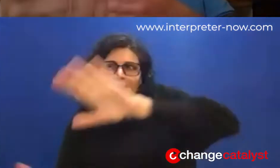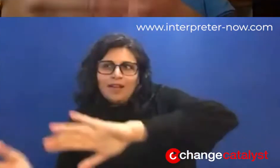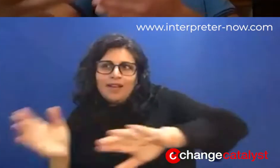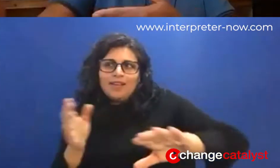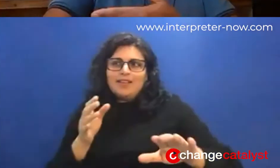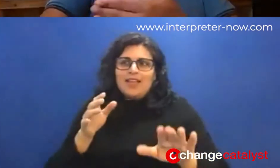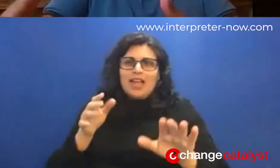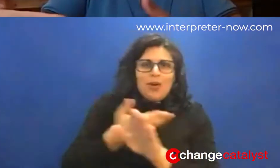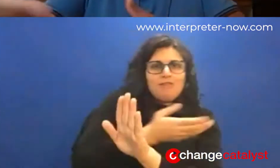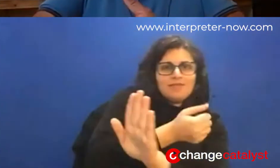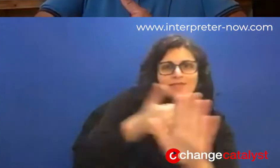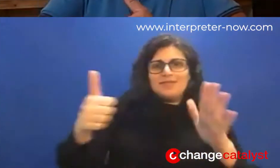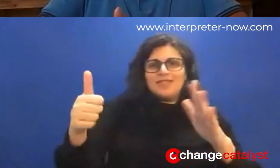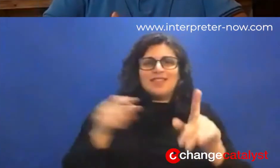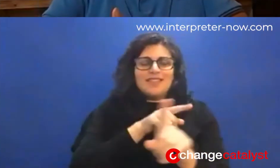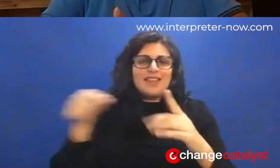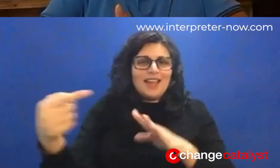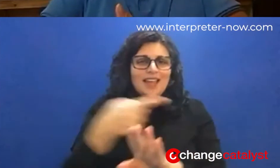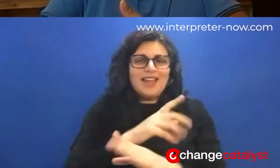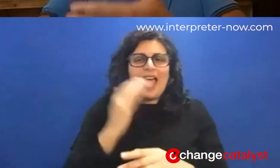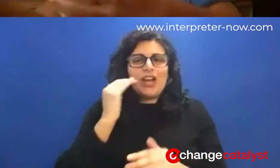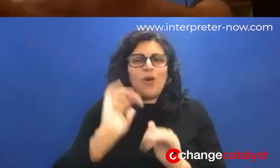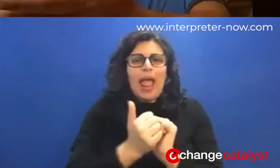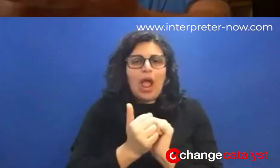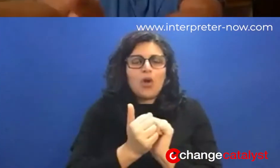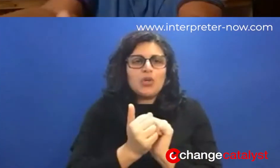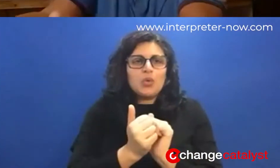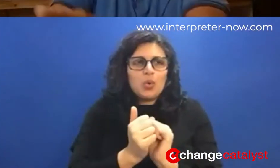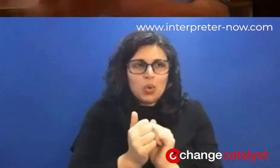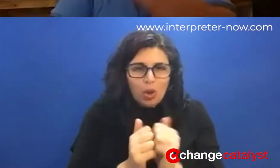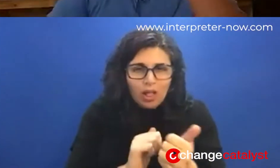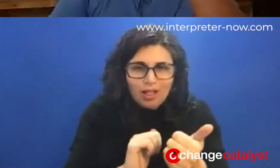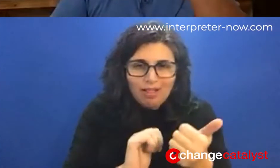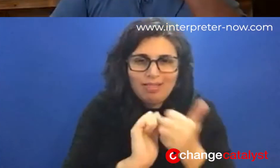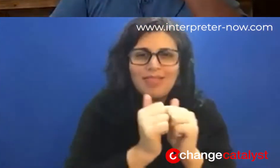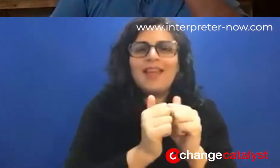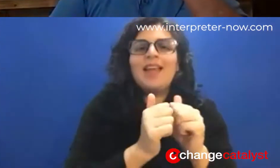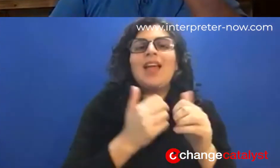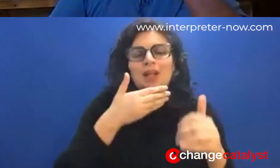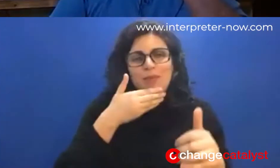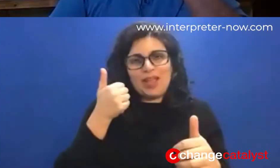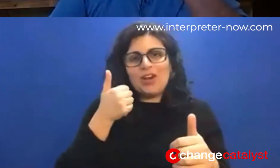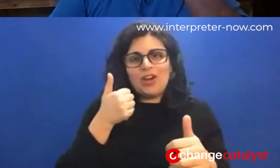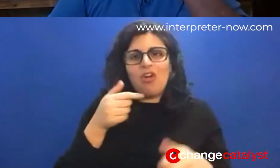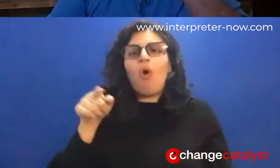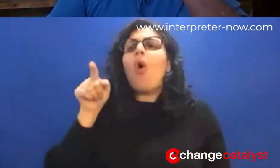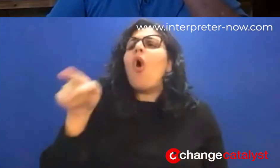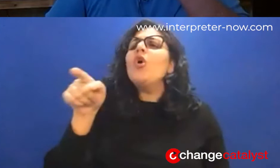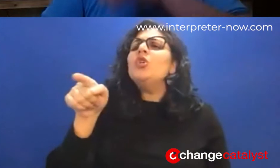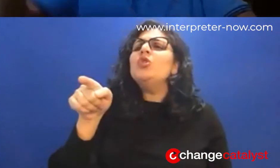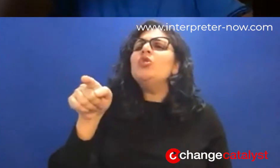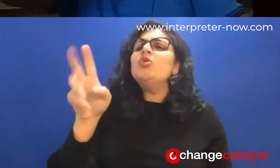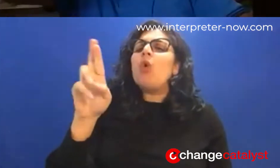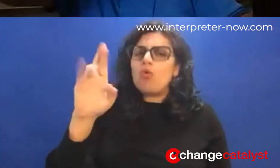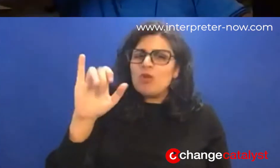now understand how to play the game better because I see what's happening. It's like, oh, I see, you're one of those racist people.